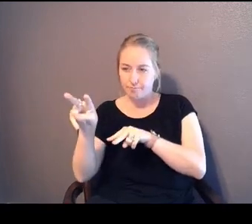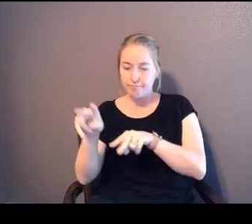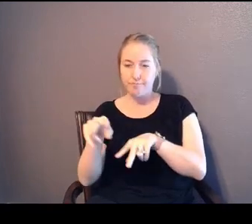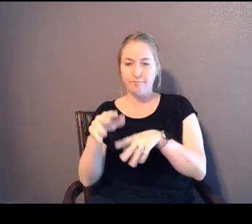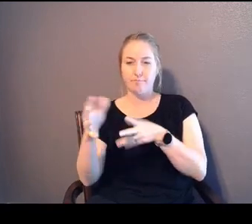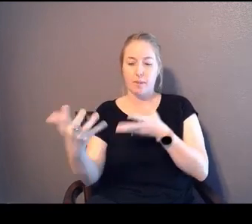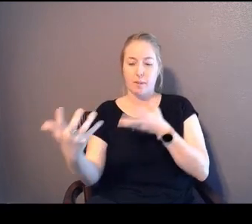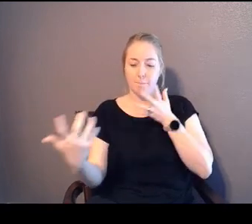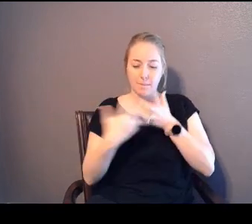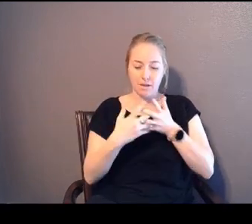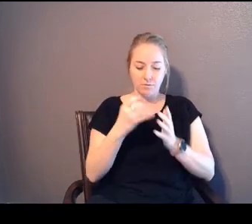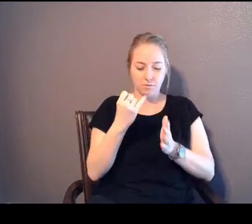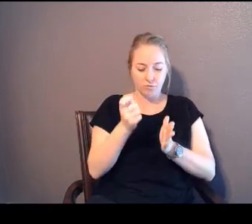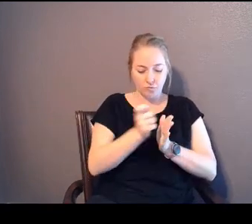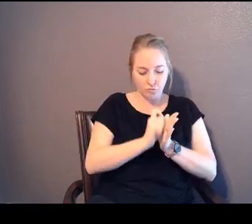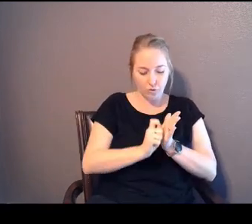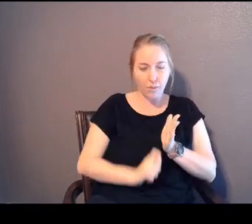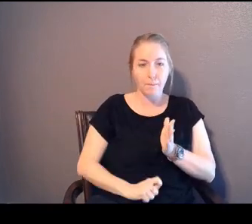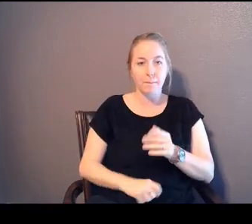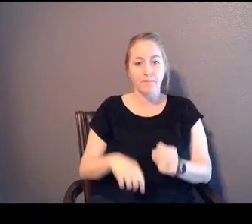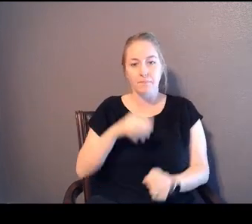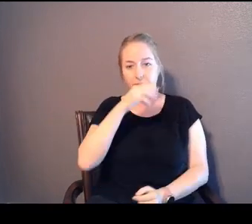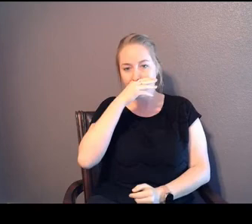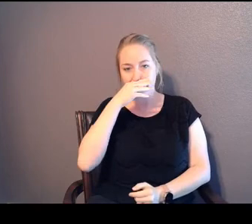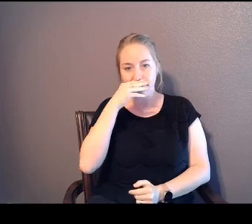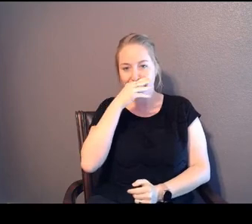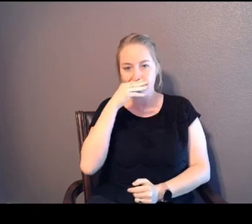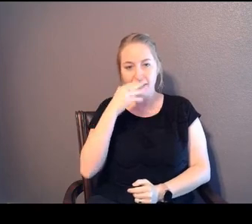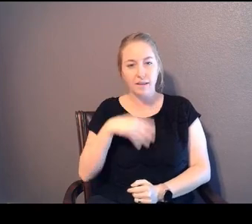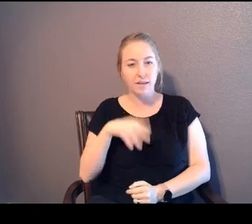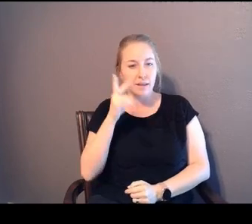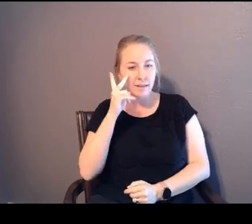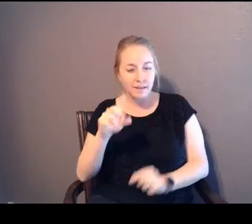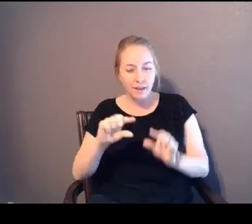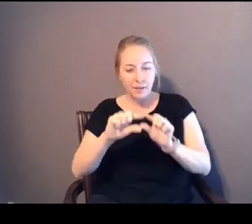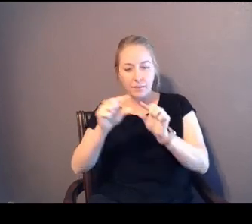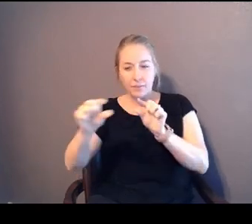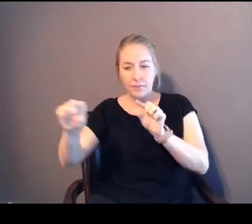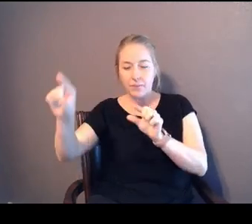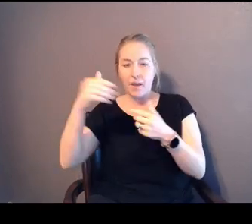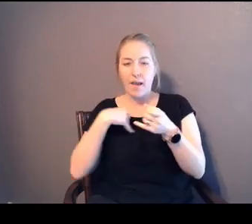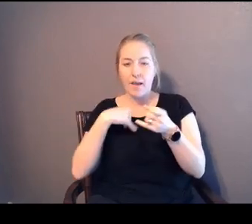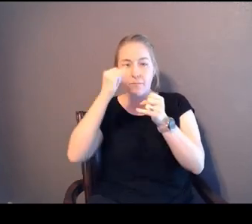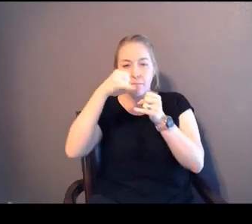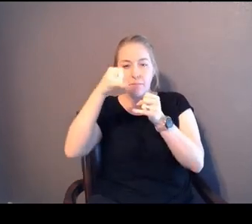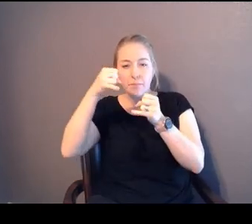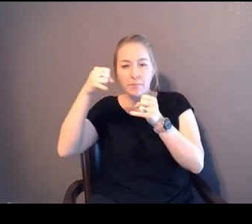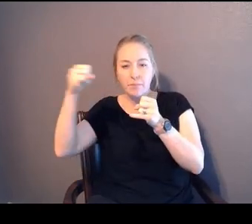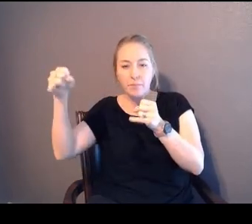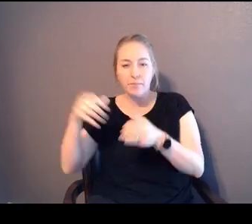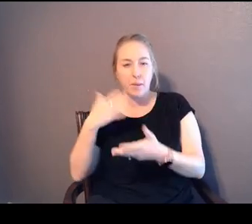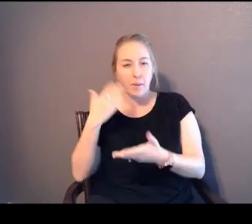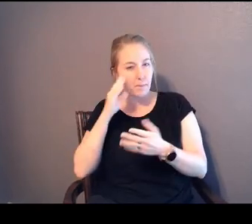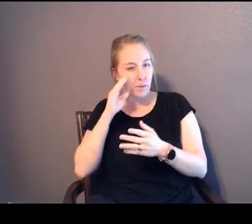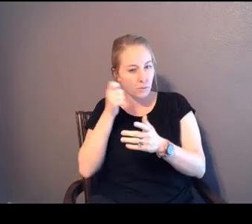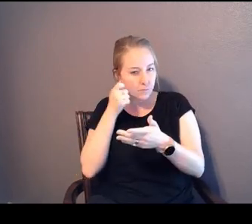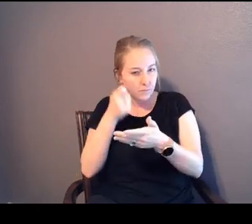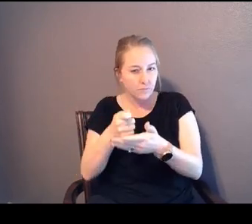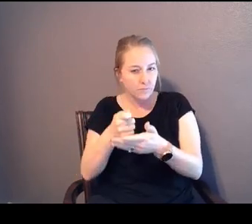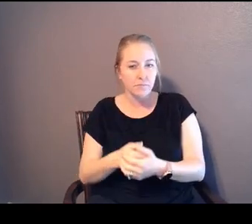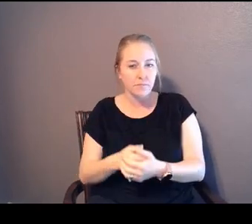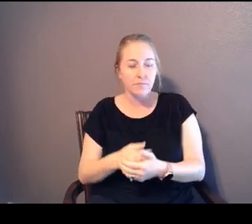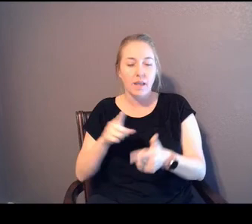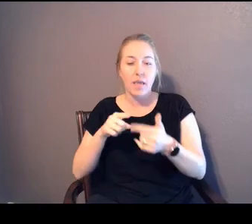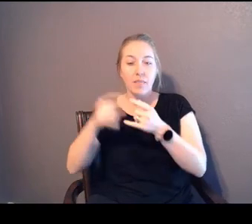I love these little lines that are on there. Can you see that? I'm going to let you get close up. And then this is the last part that we're going to do